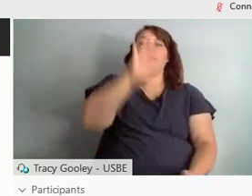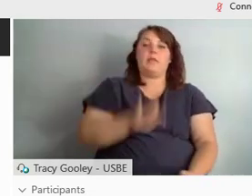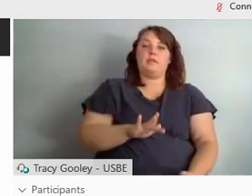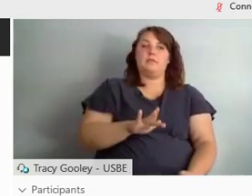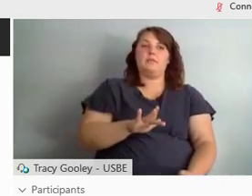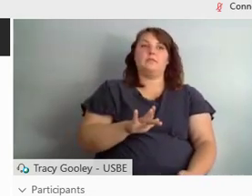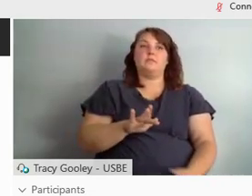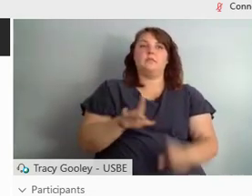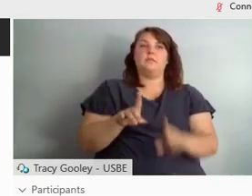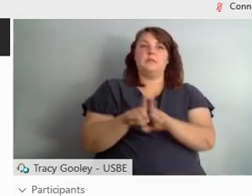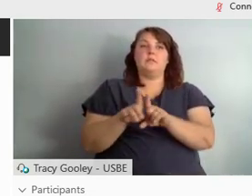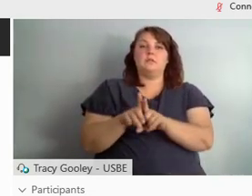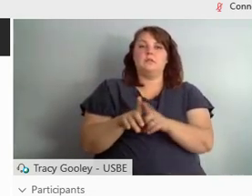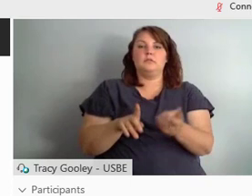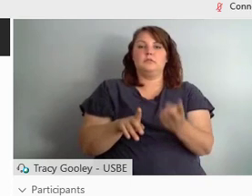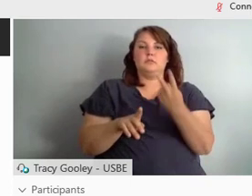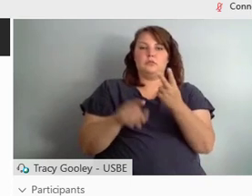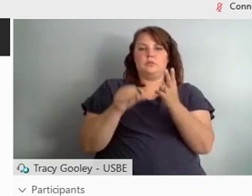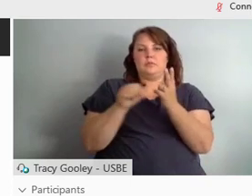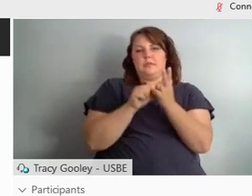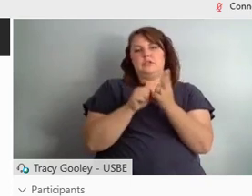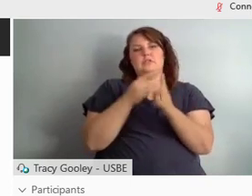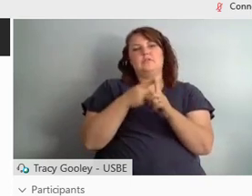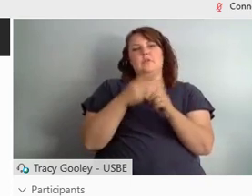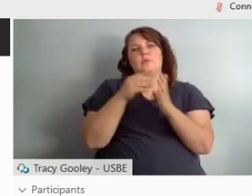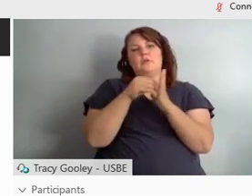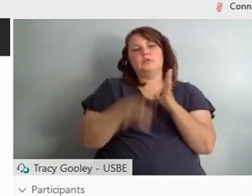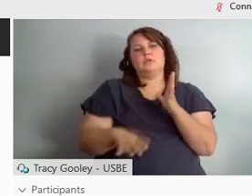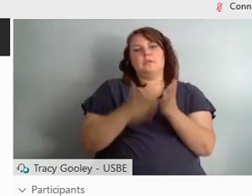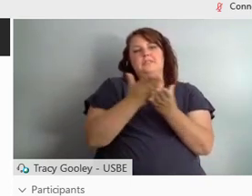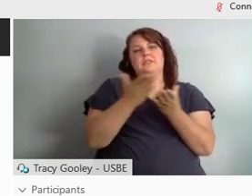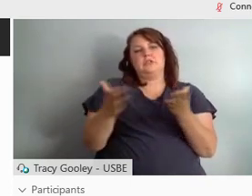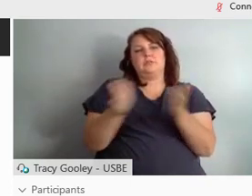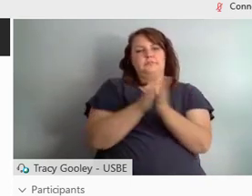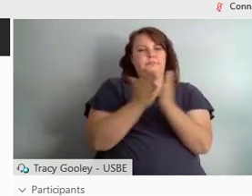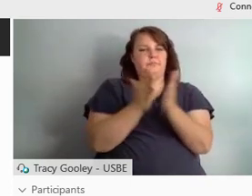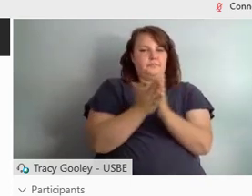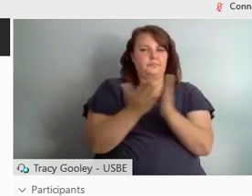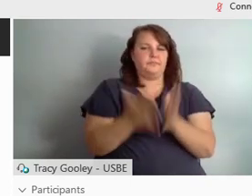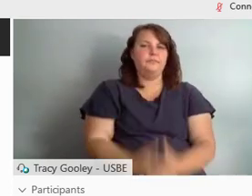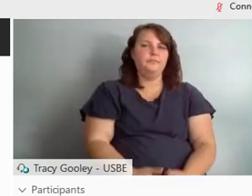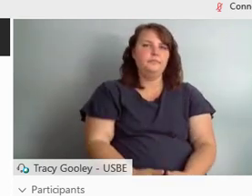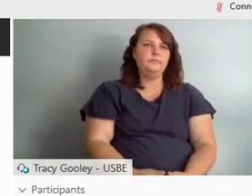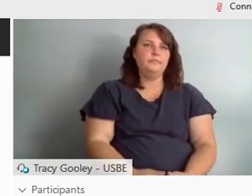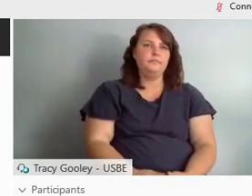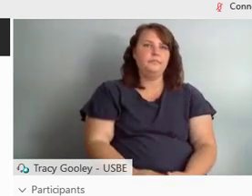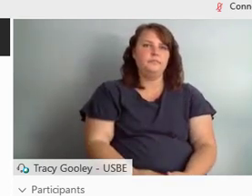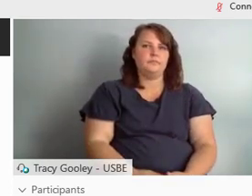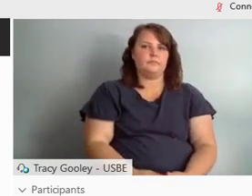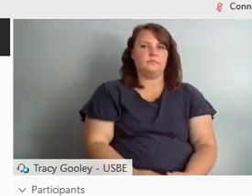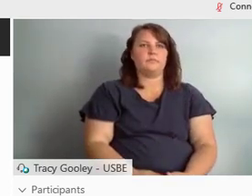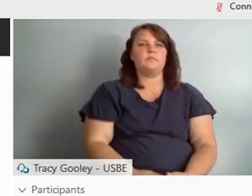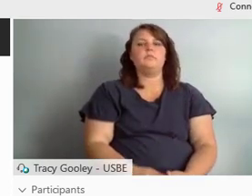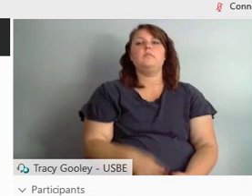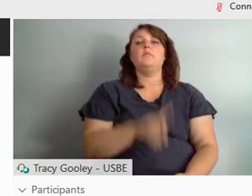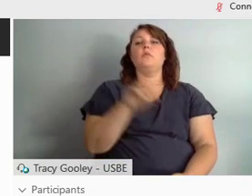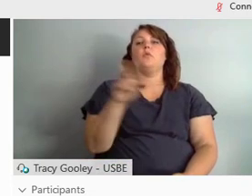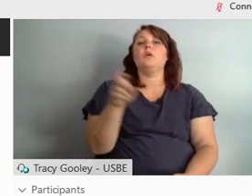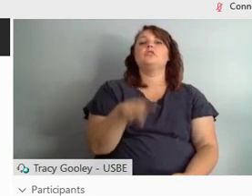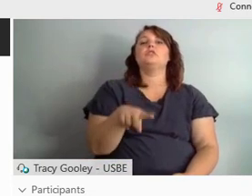paper and 2 pages from the student materials booklet. The first one is question